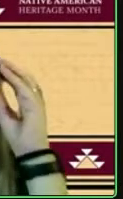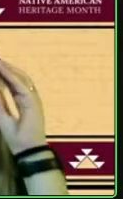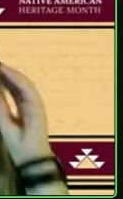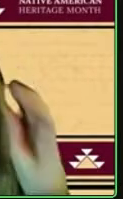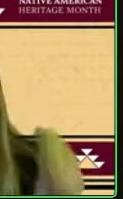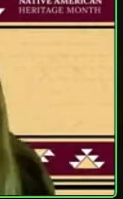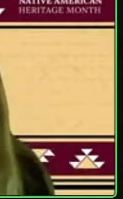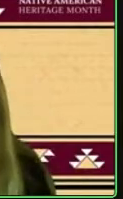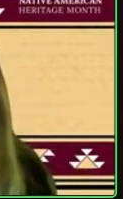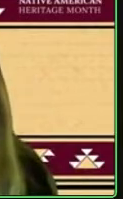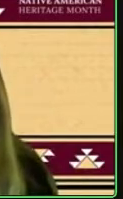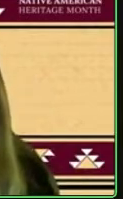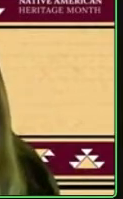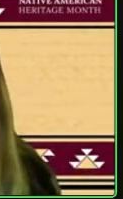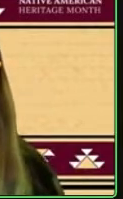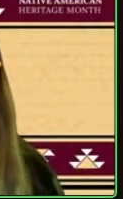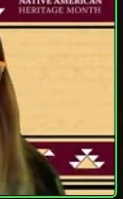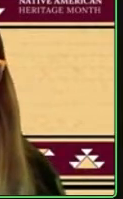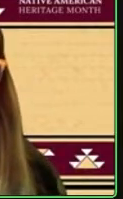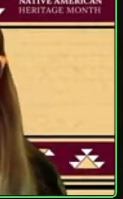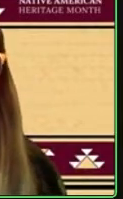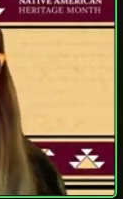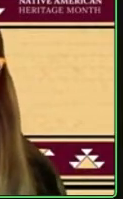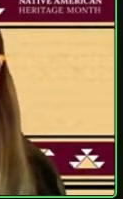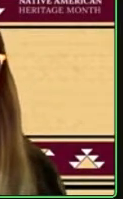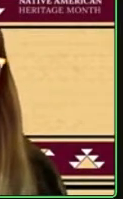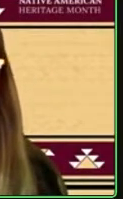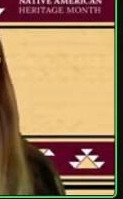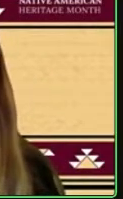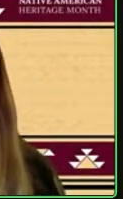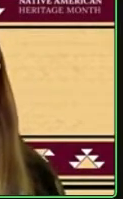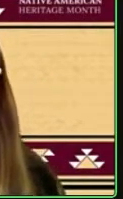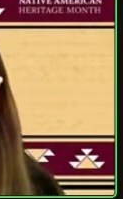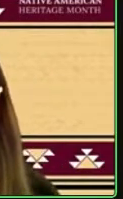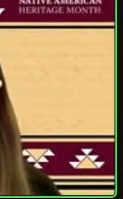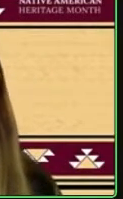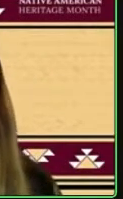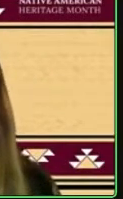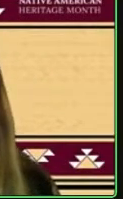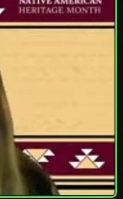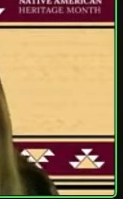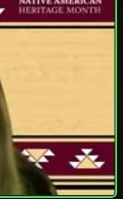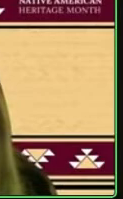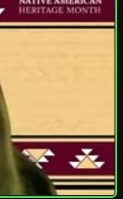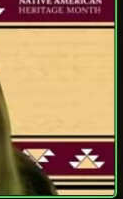Great. Thank you. Thank you, Chair, and hello, board. Good to be with you this evening.